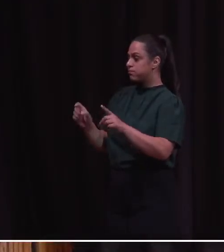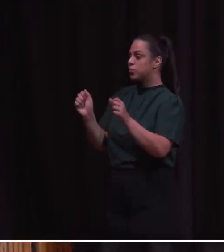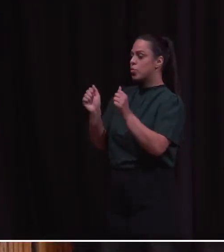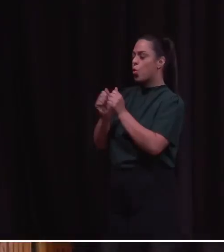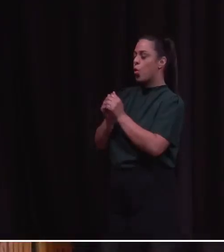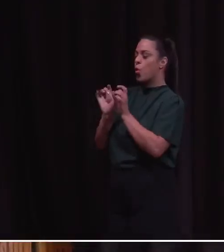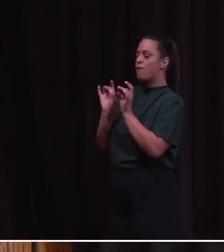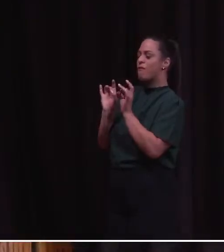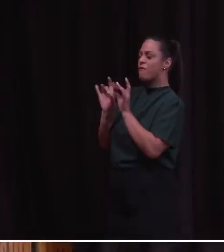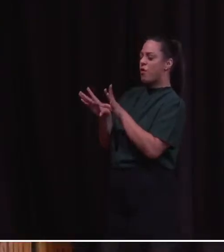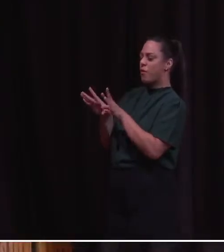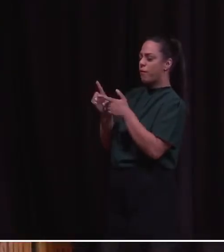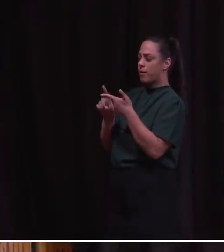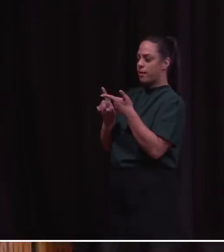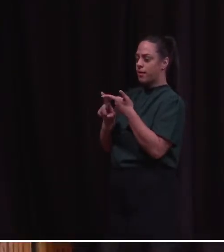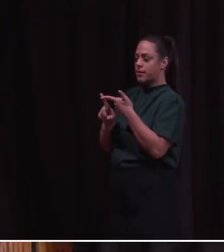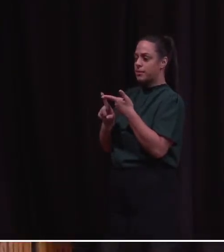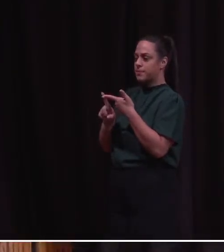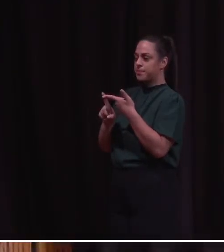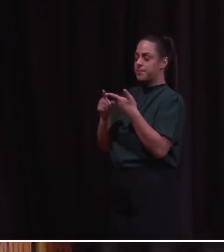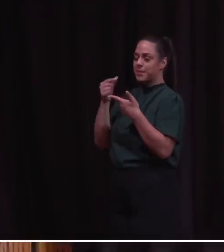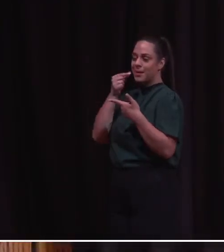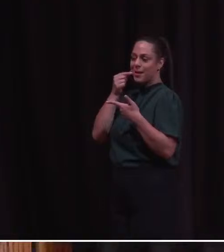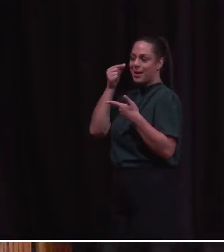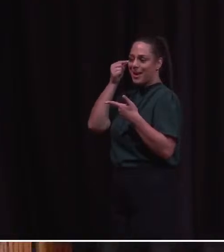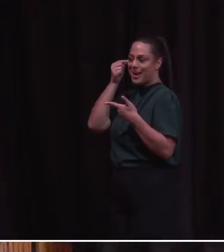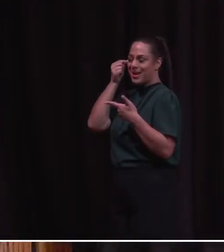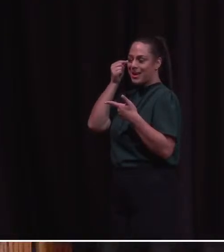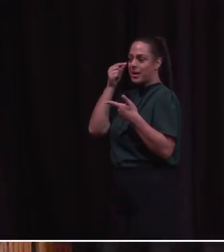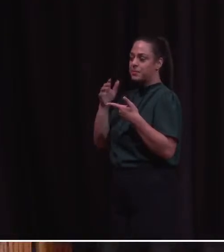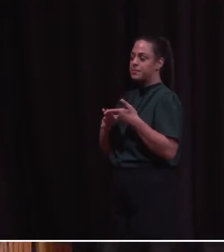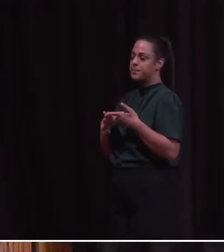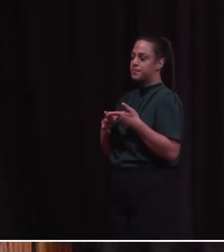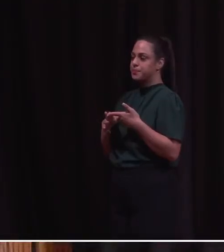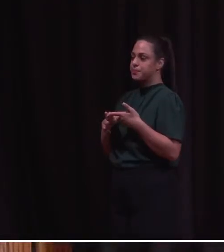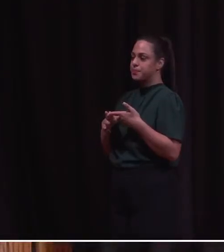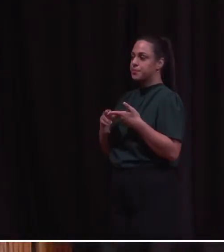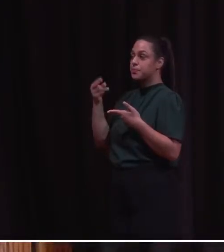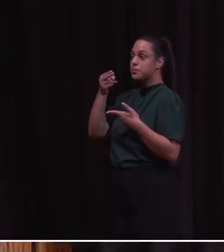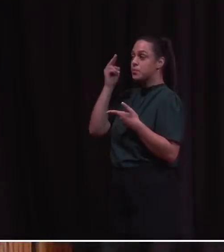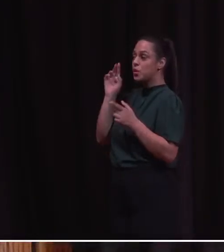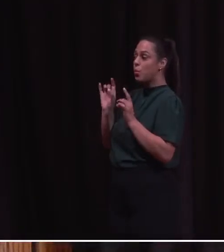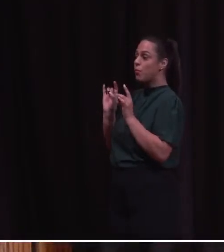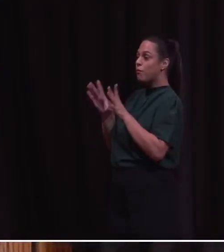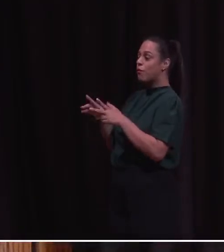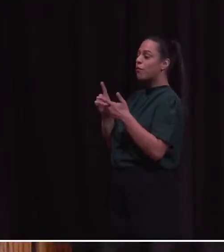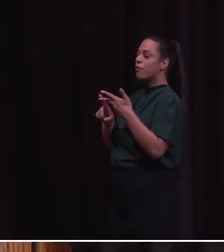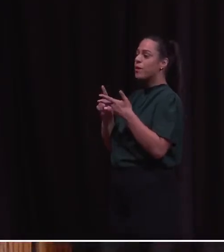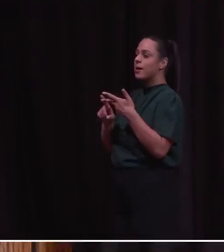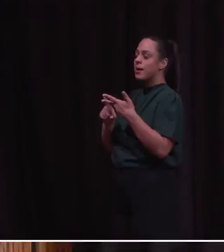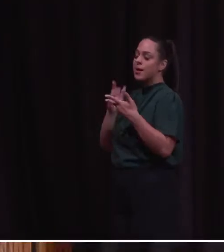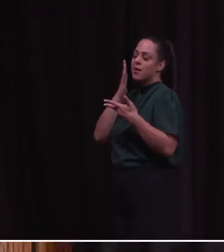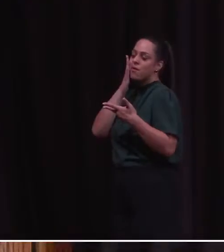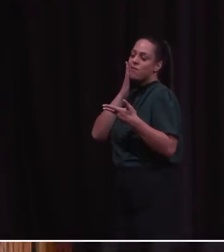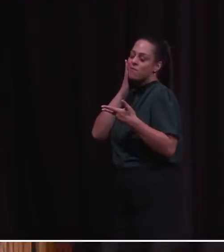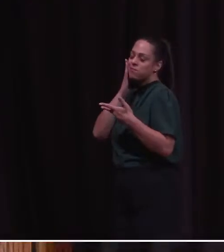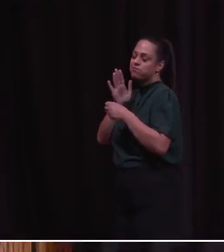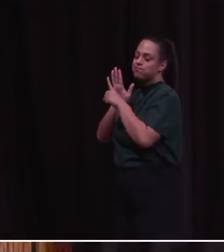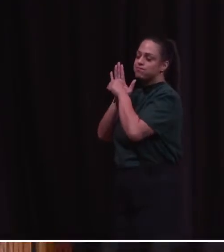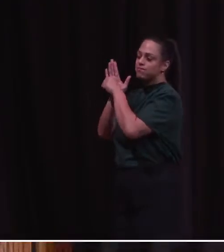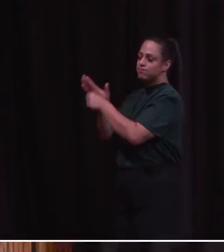homophobia, racism, and classism. Things would have been very different had such knowledge been situated within